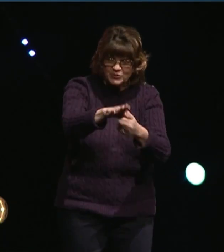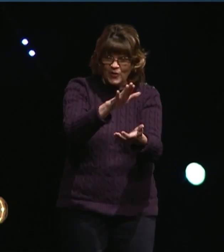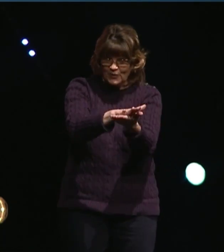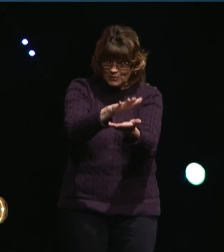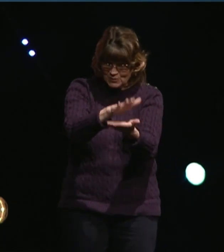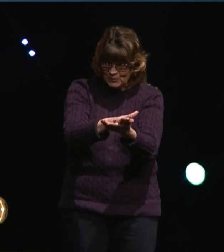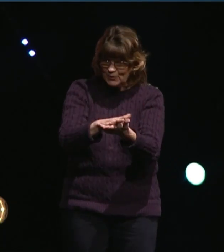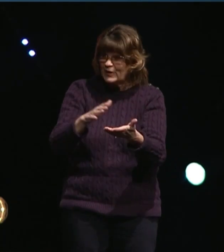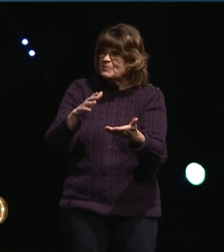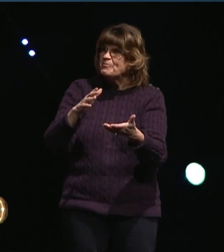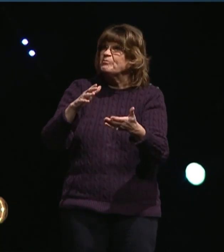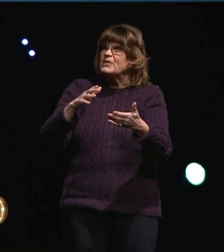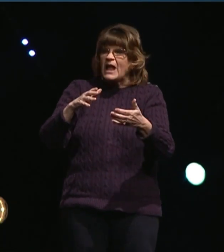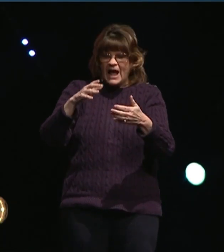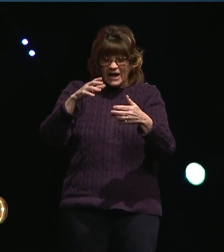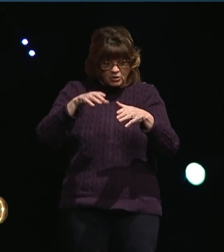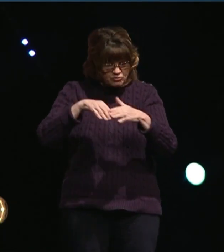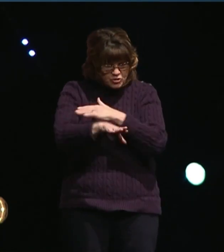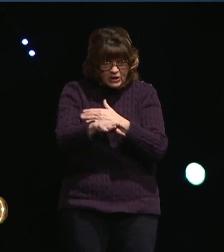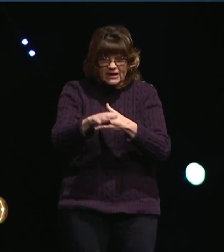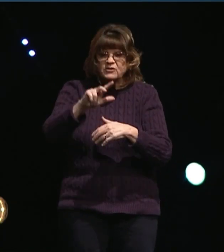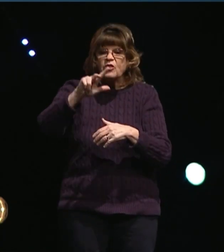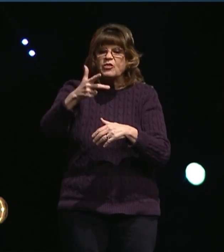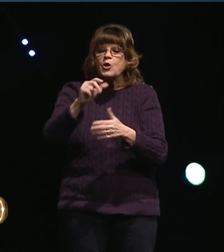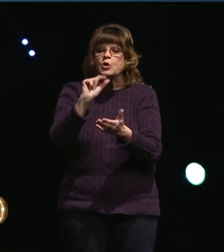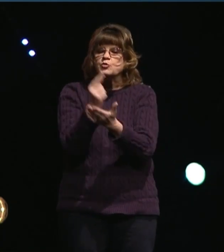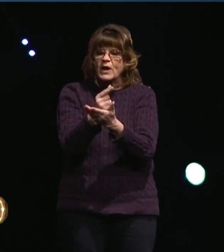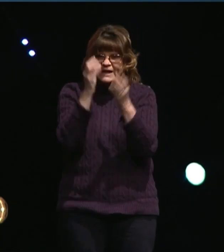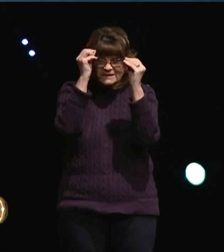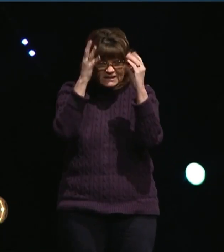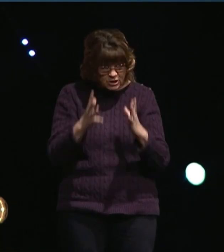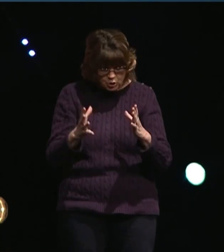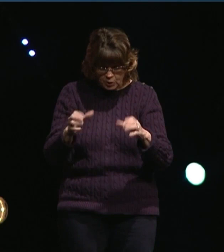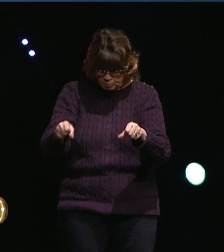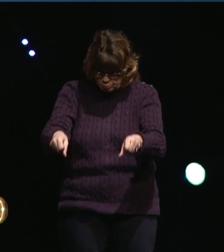the stairs, and took us right into the third grade teacher and just,